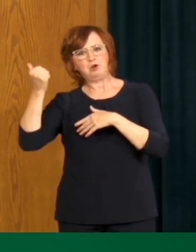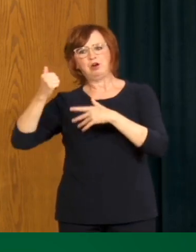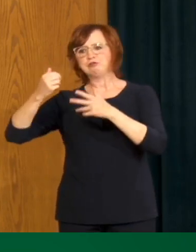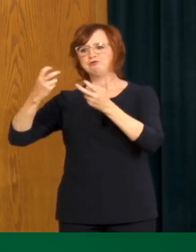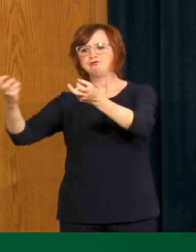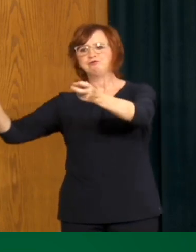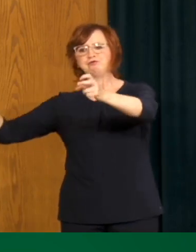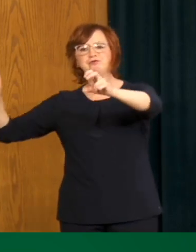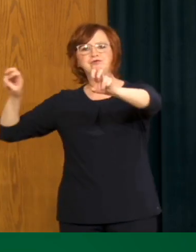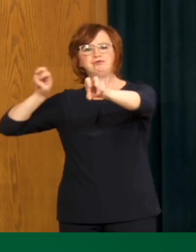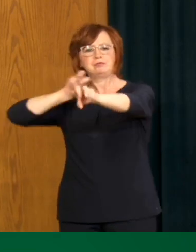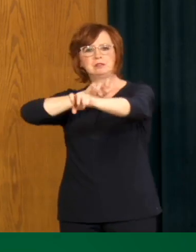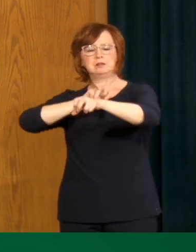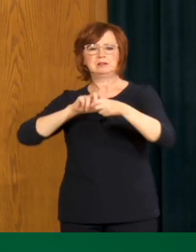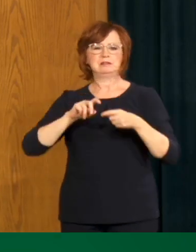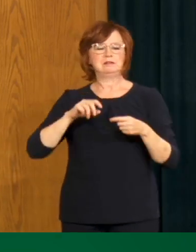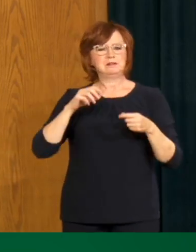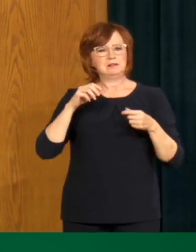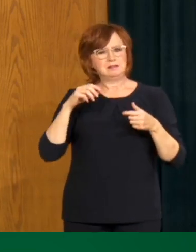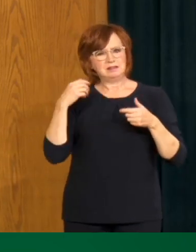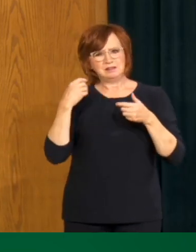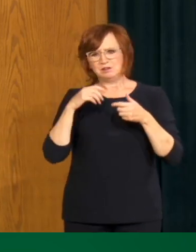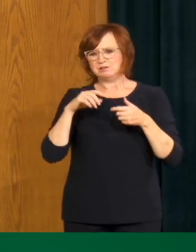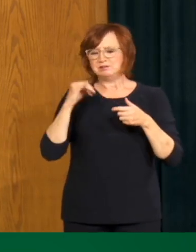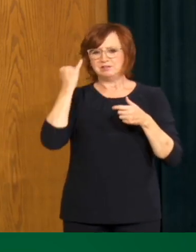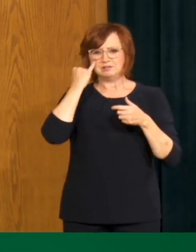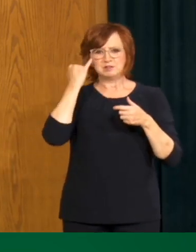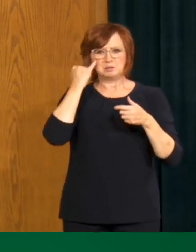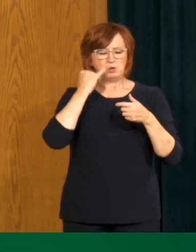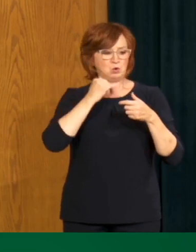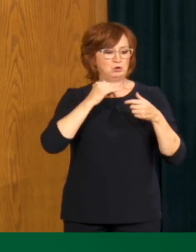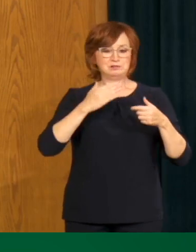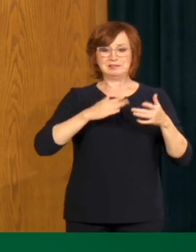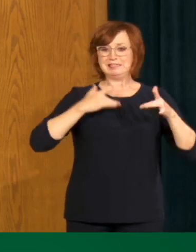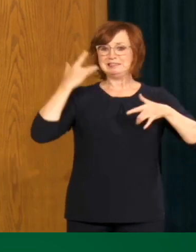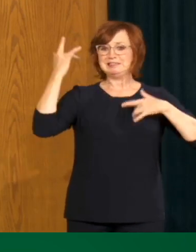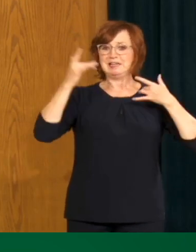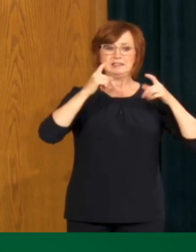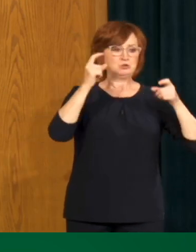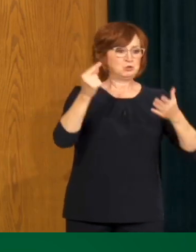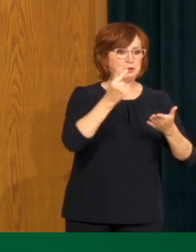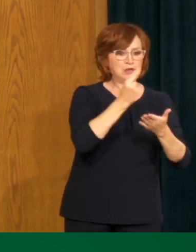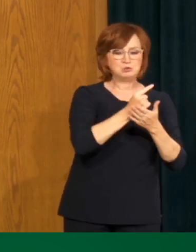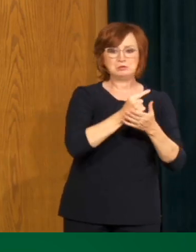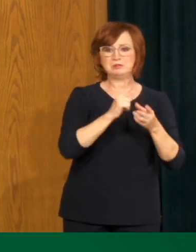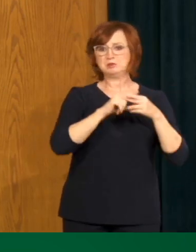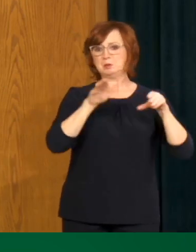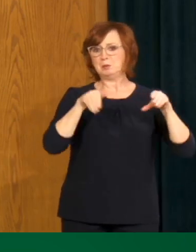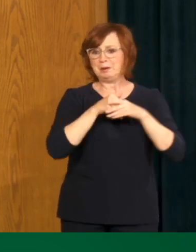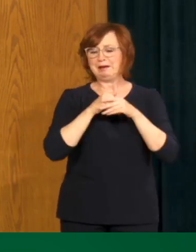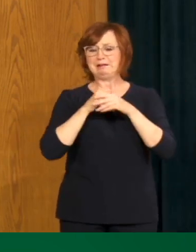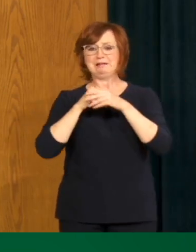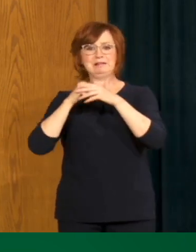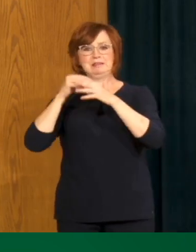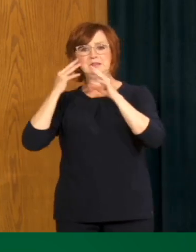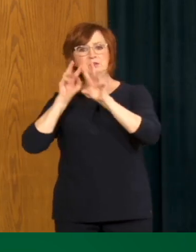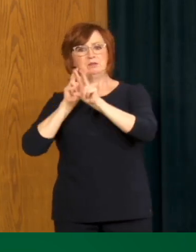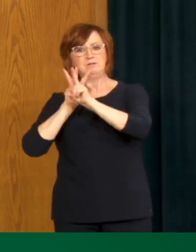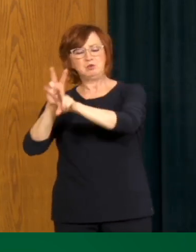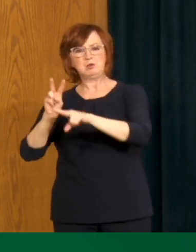emotional. We try to get closer to each other. And if those people are not part of your virtual household, I think it is